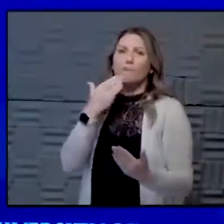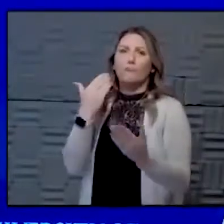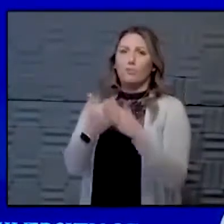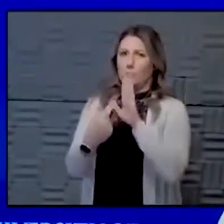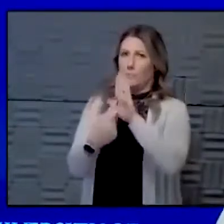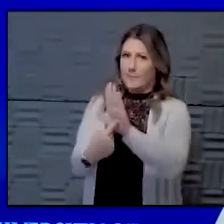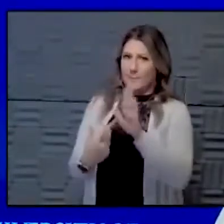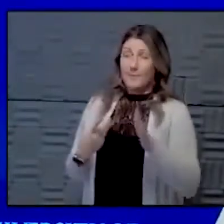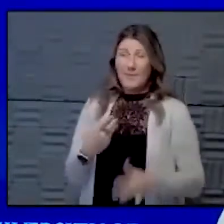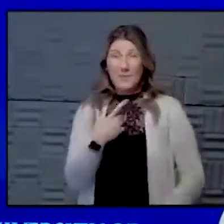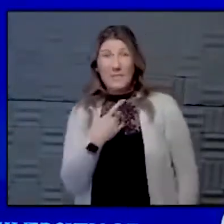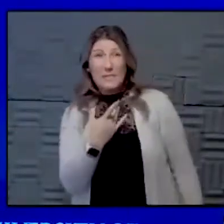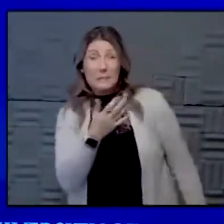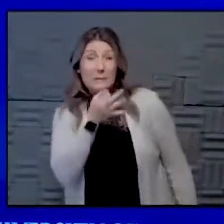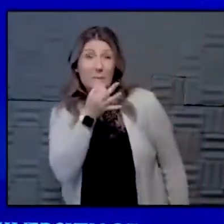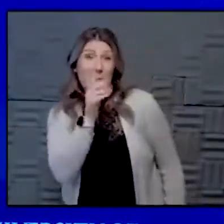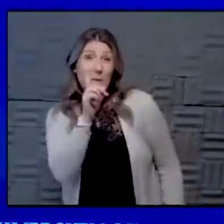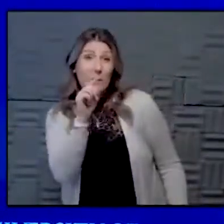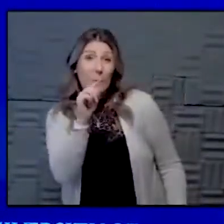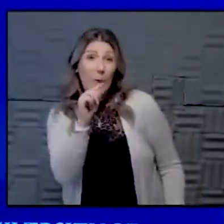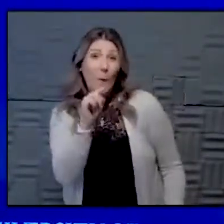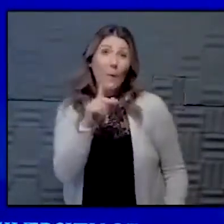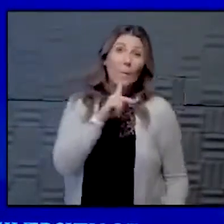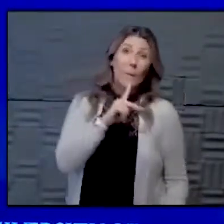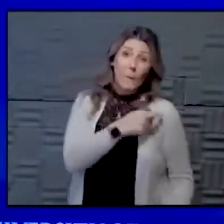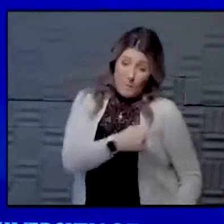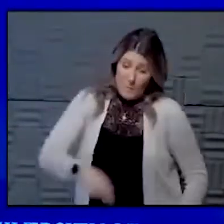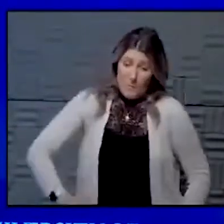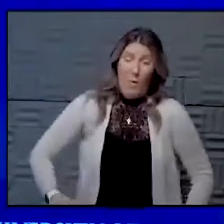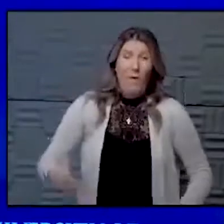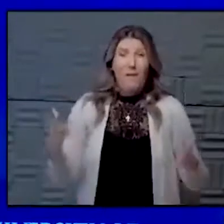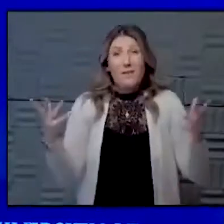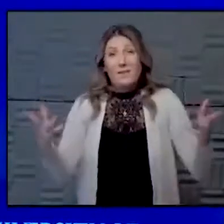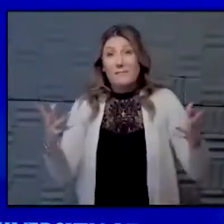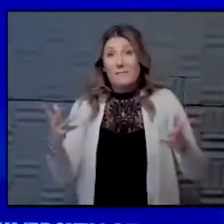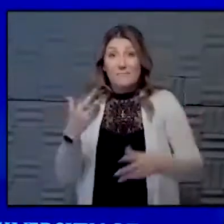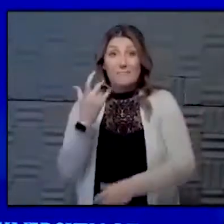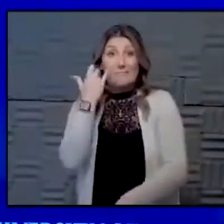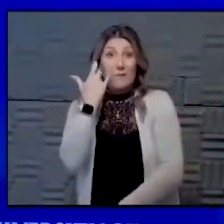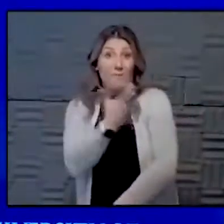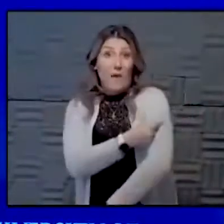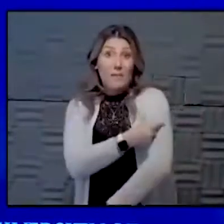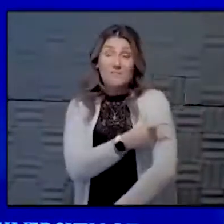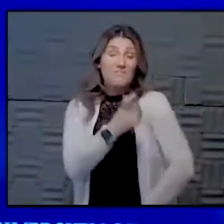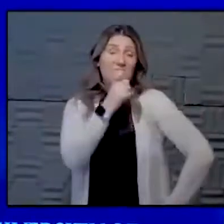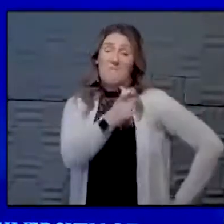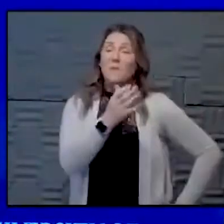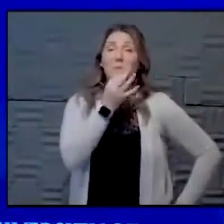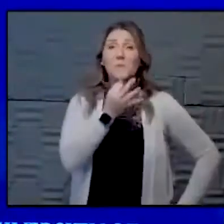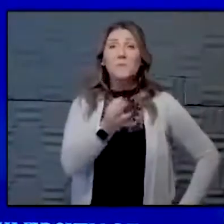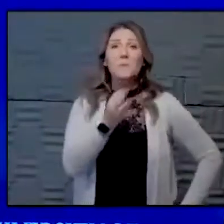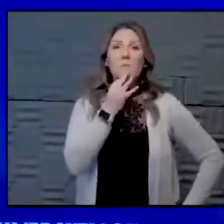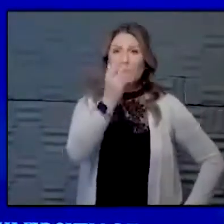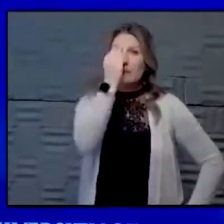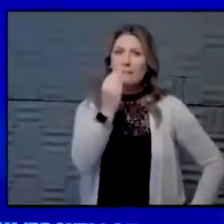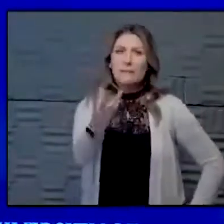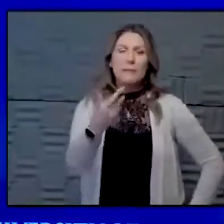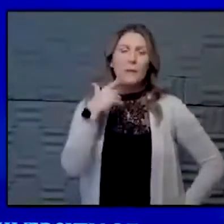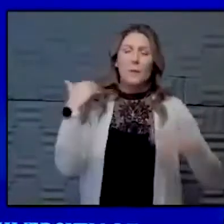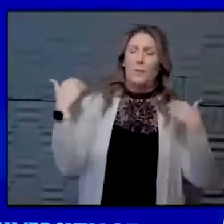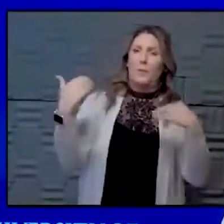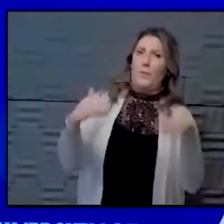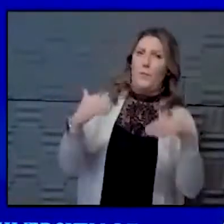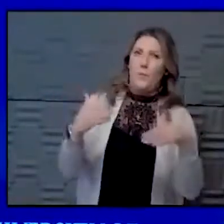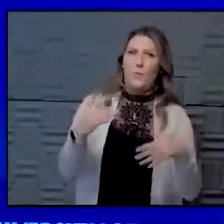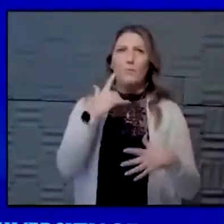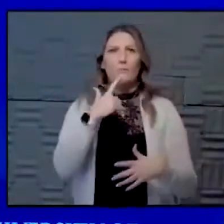sign. So is it too soon to be going to the K? Here's what I would say. If you've been vaccinated, nope, not too soon. I think the data outside is overwhelmingly strong. If